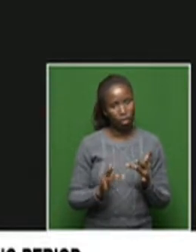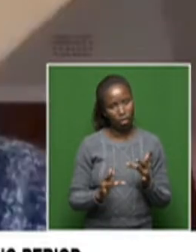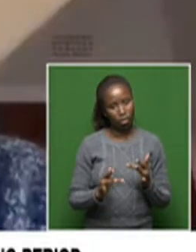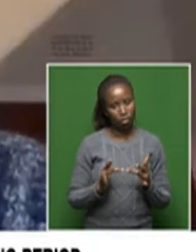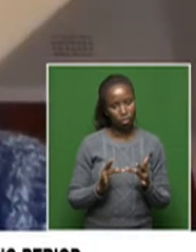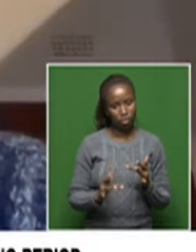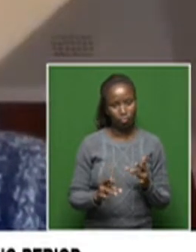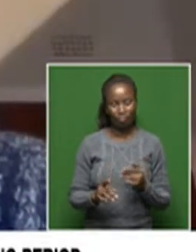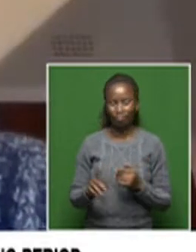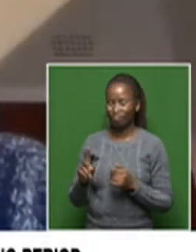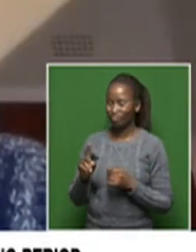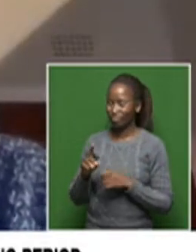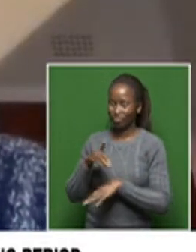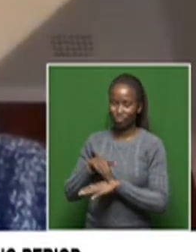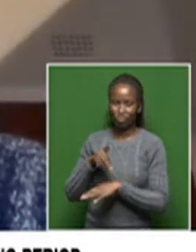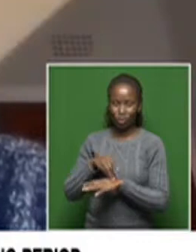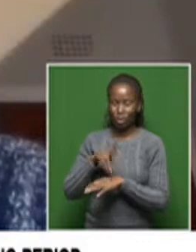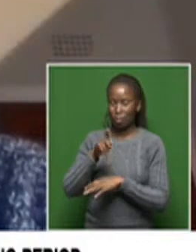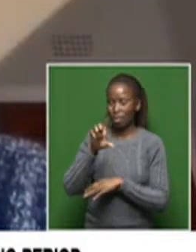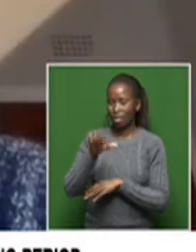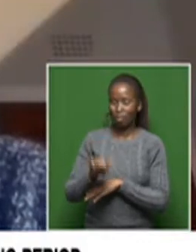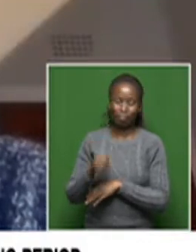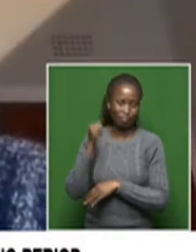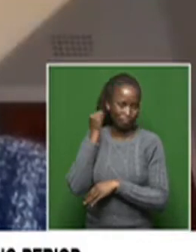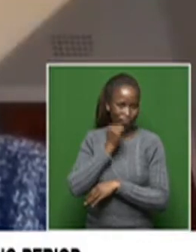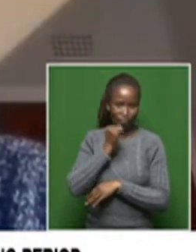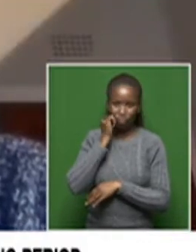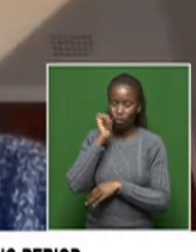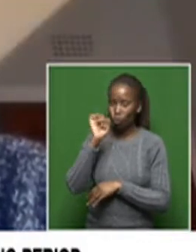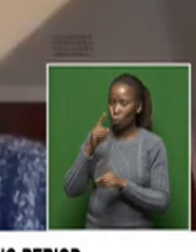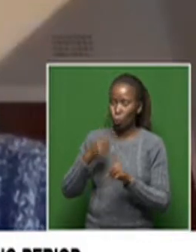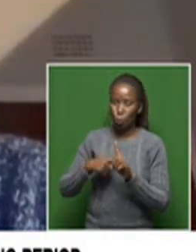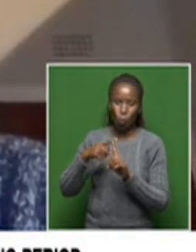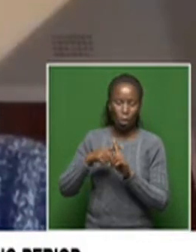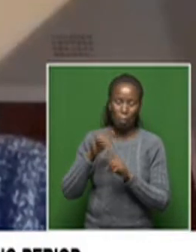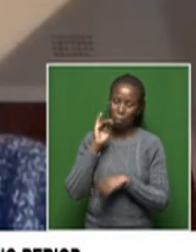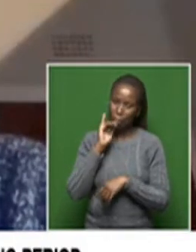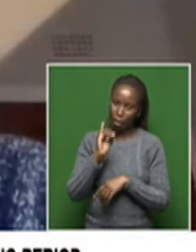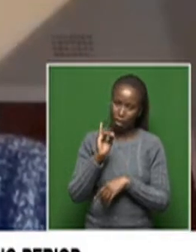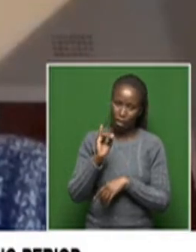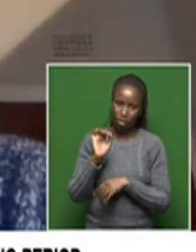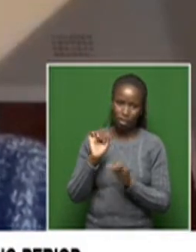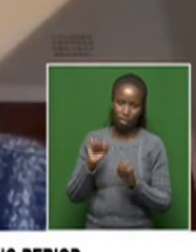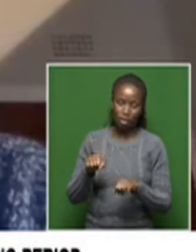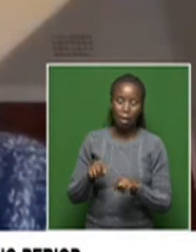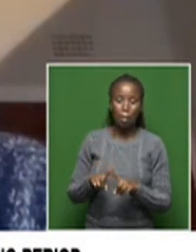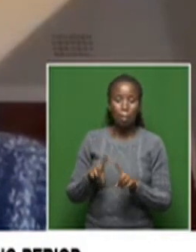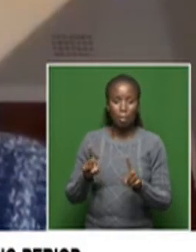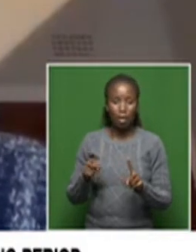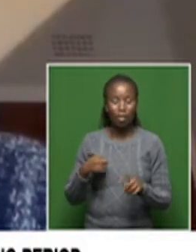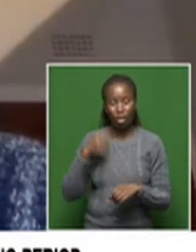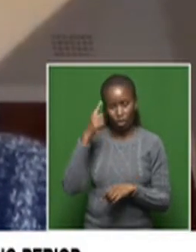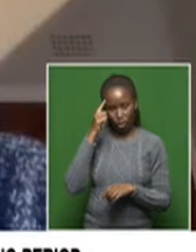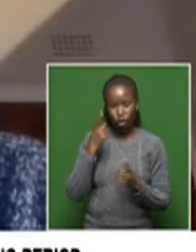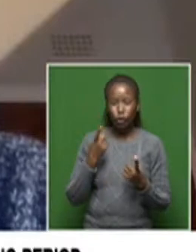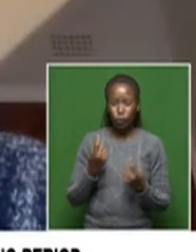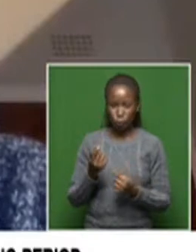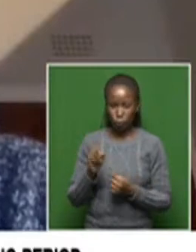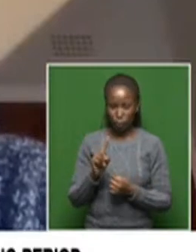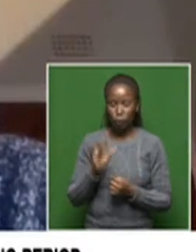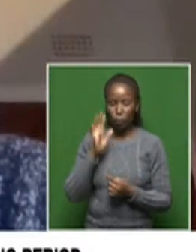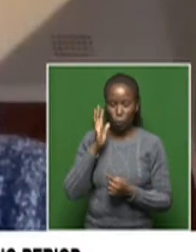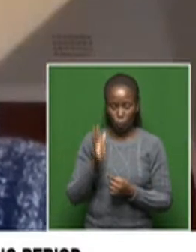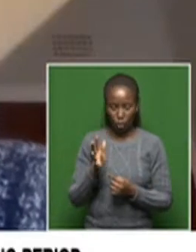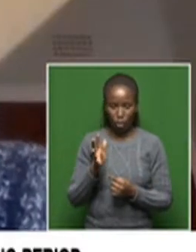no, Dr. Pillay, I'm afraid that your connection is not great. I think what we'll do is that we will